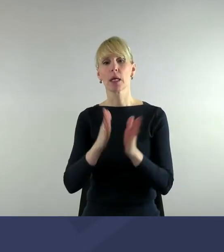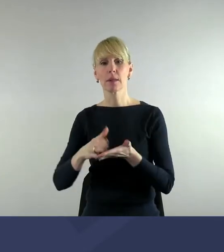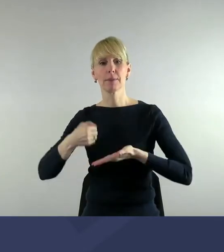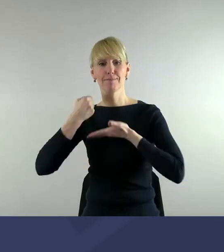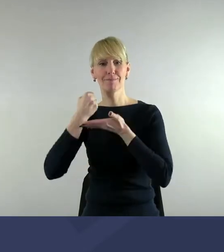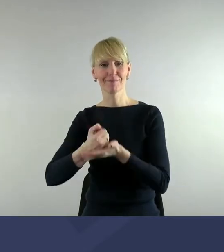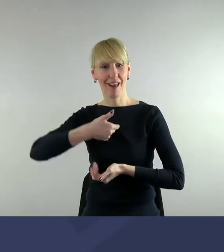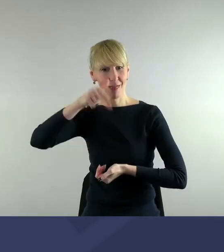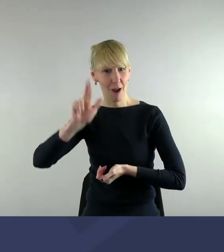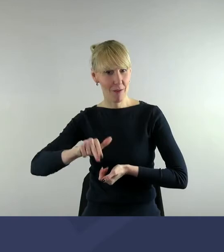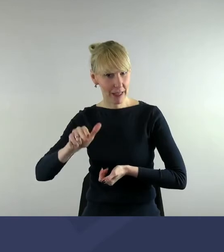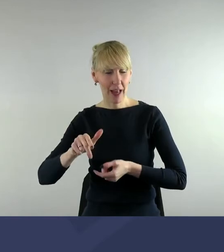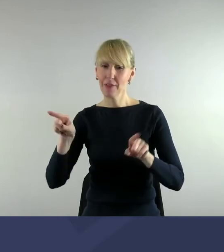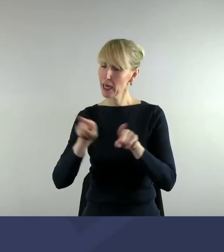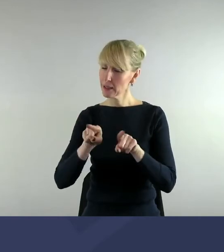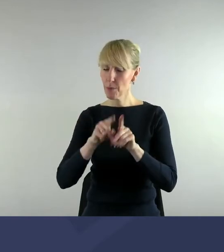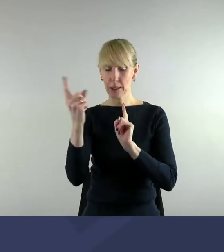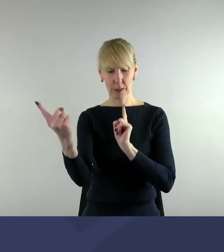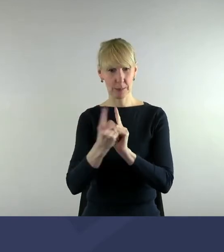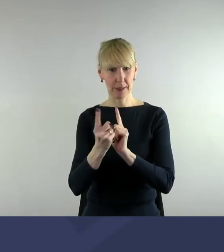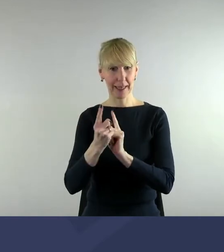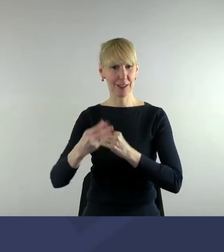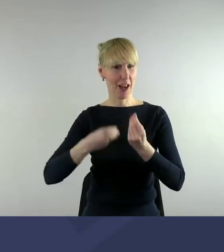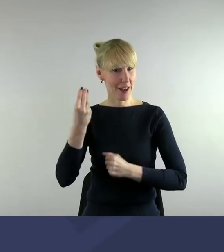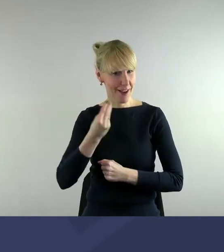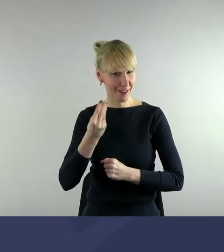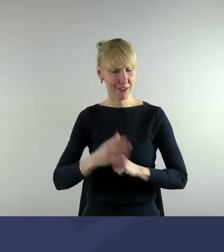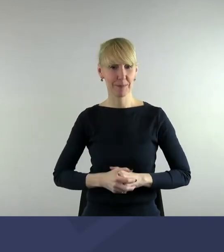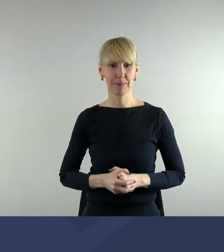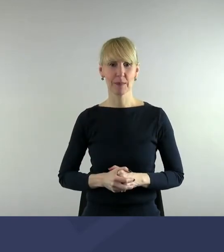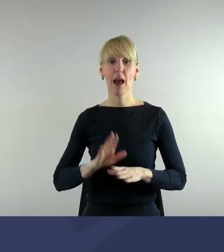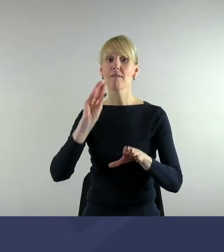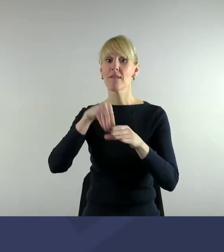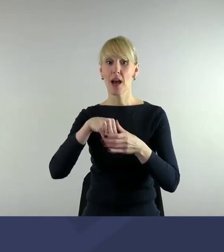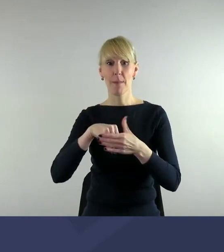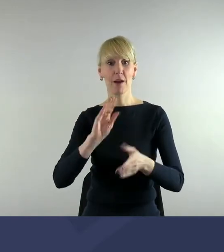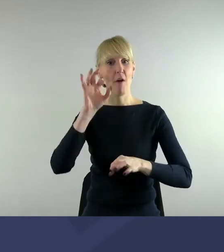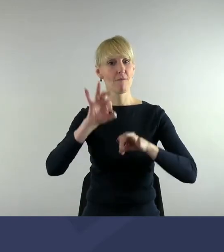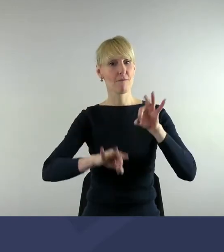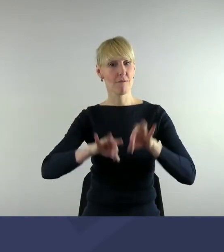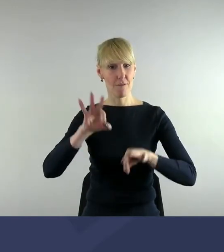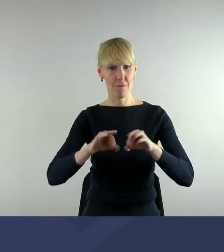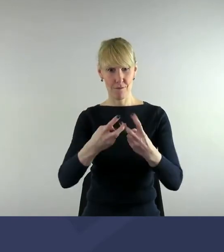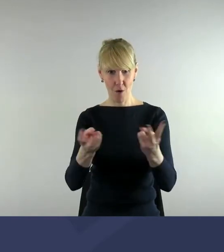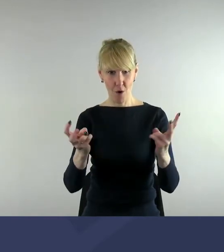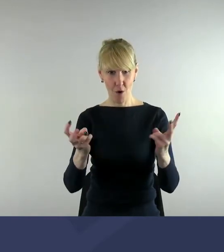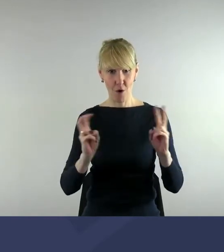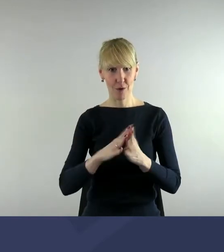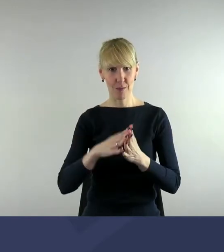the next Norwegian finances will be available, we're going to meet again within this framework as